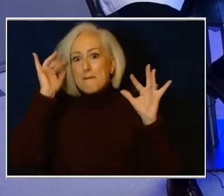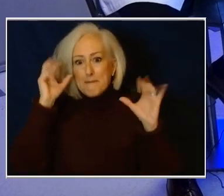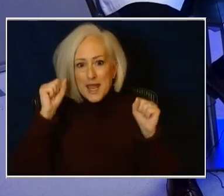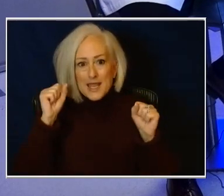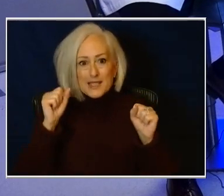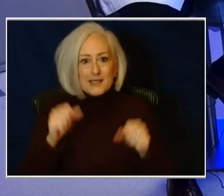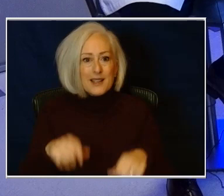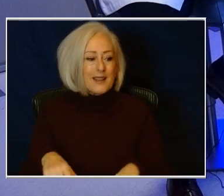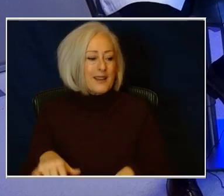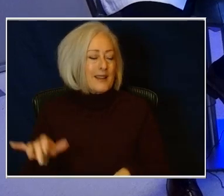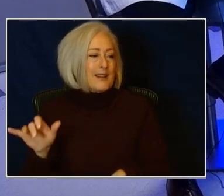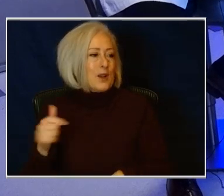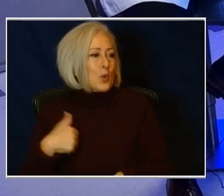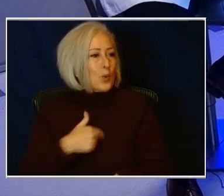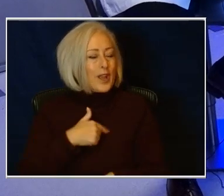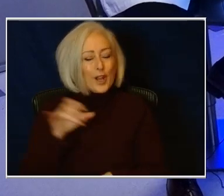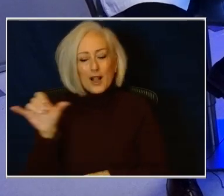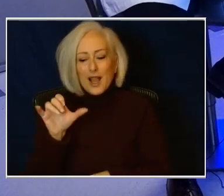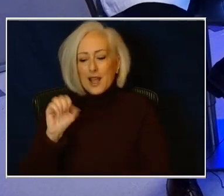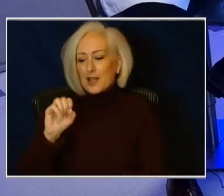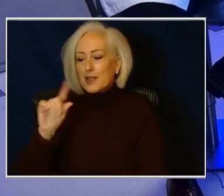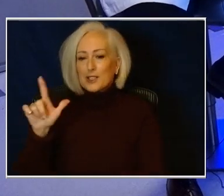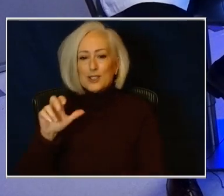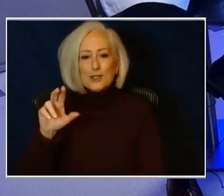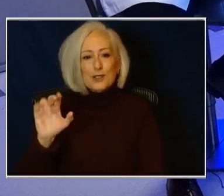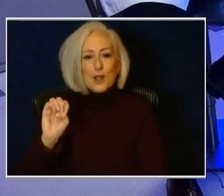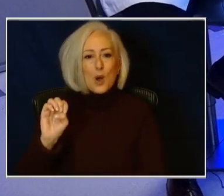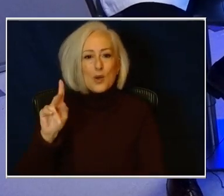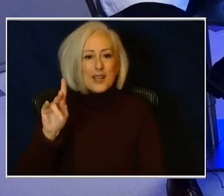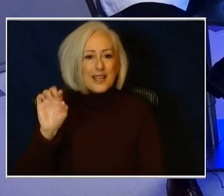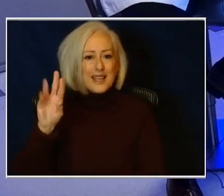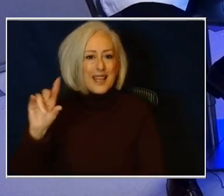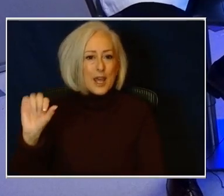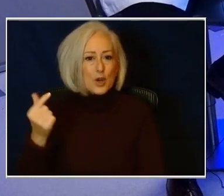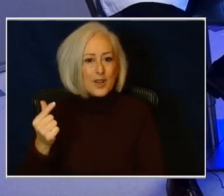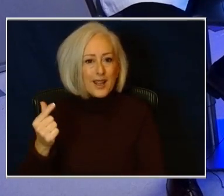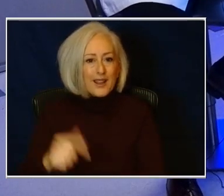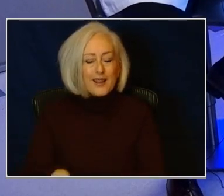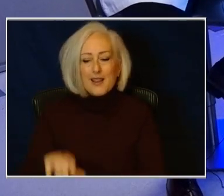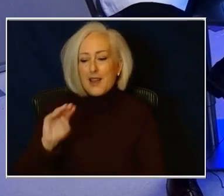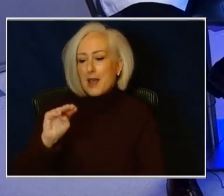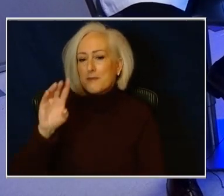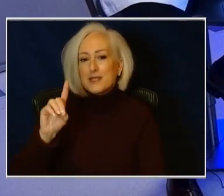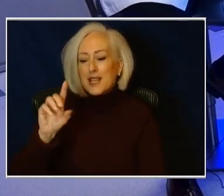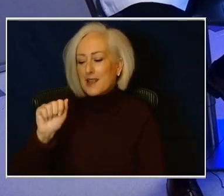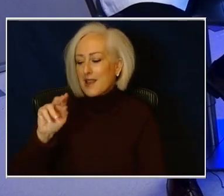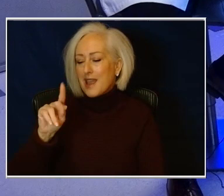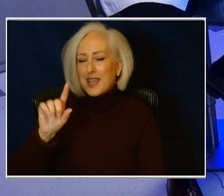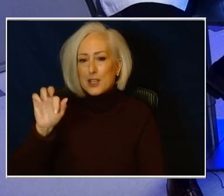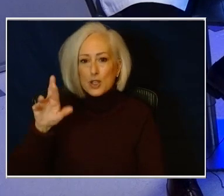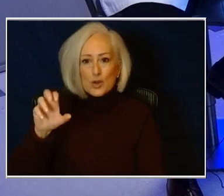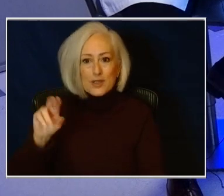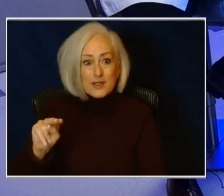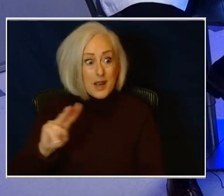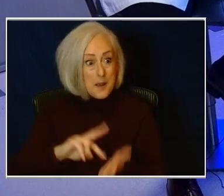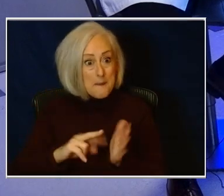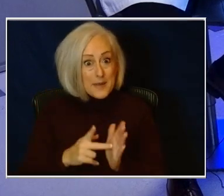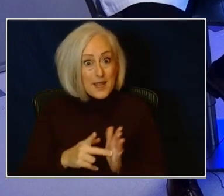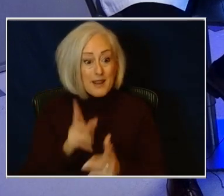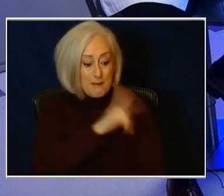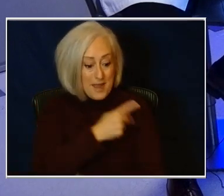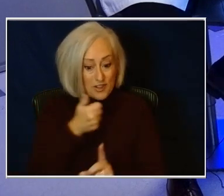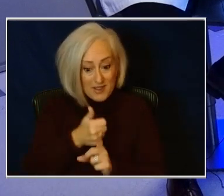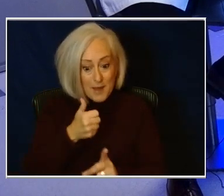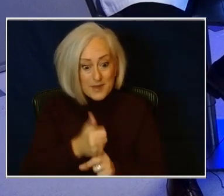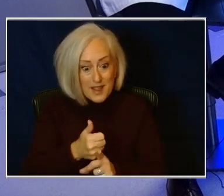Sloan Kettering or Anderson or whatever. It means patients we care for by the world's leading cancer experts right